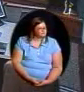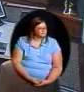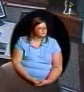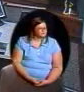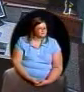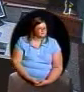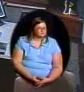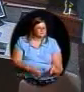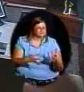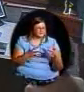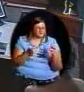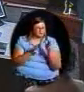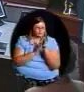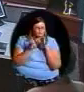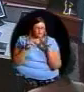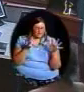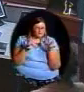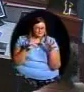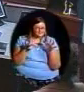I wanted to applause.